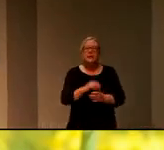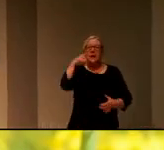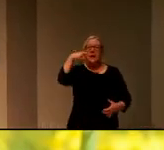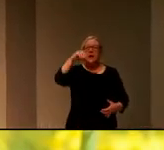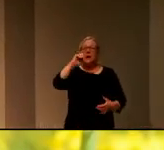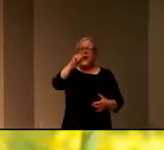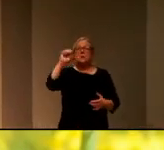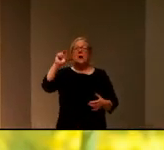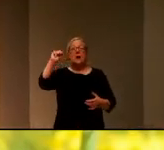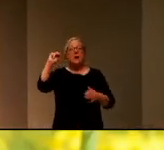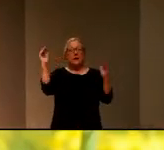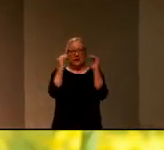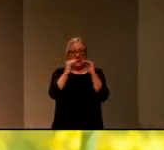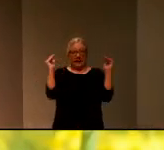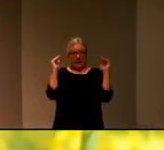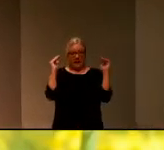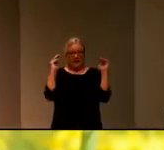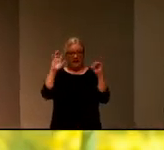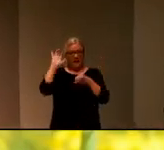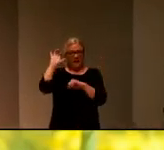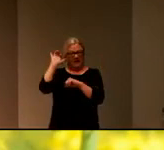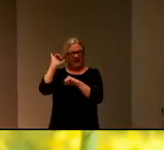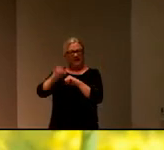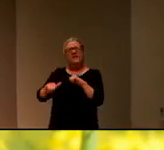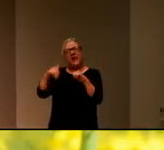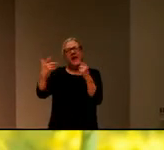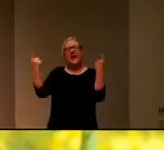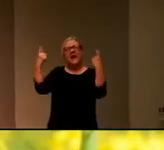this is sort of that more universal